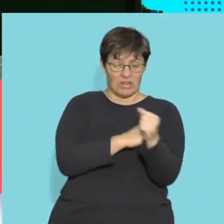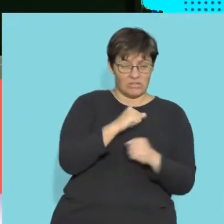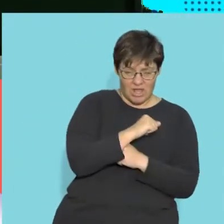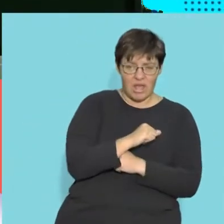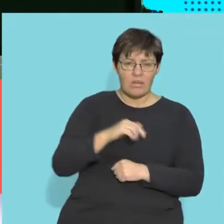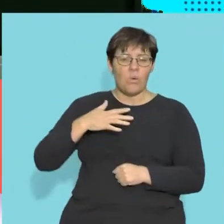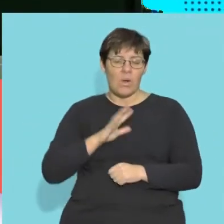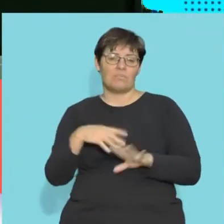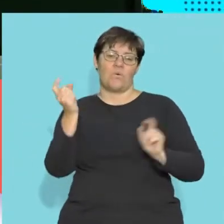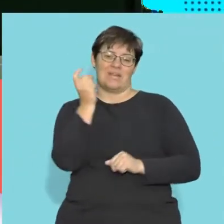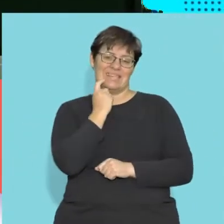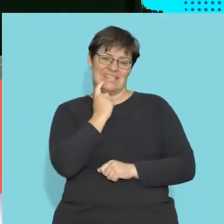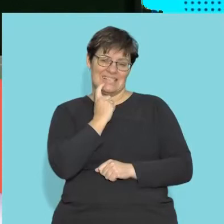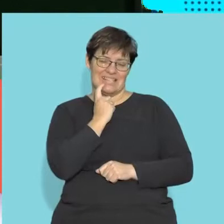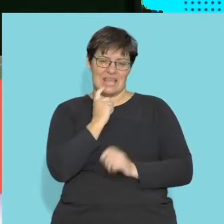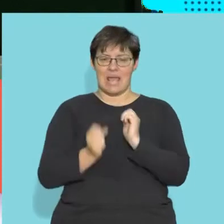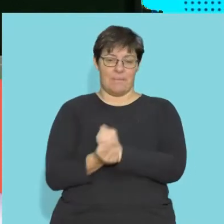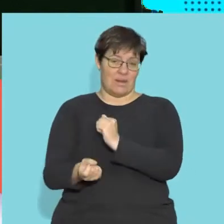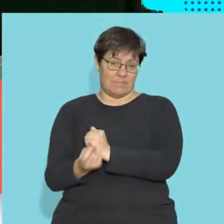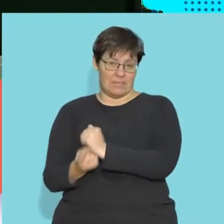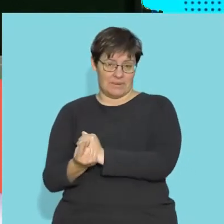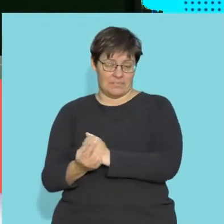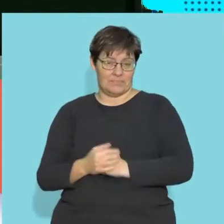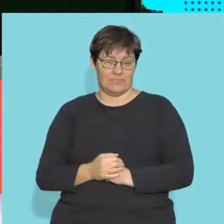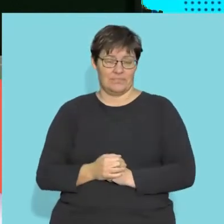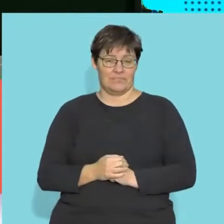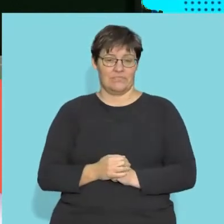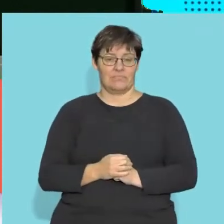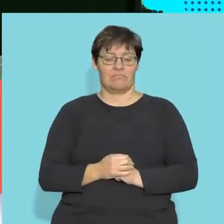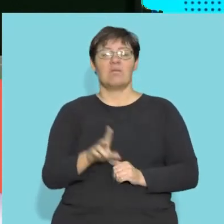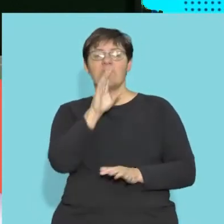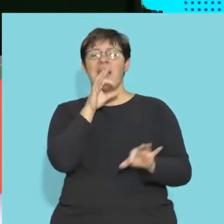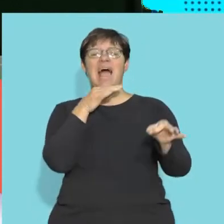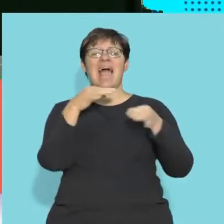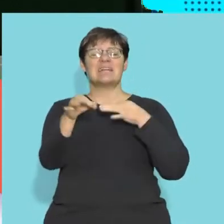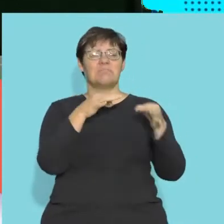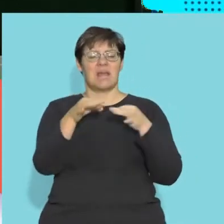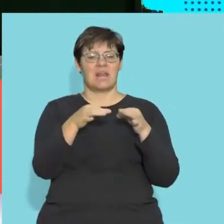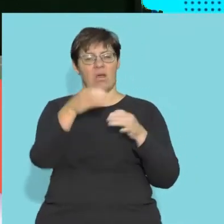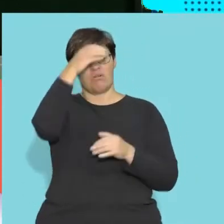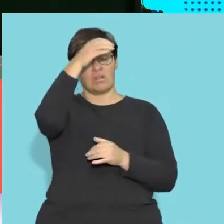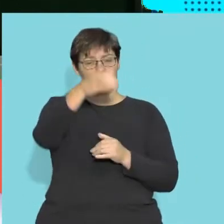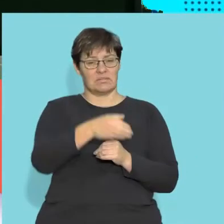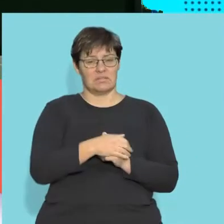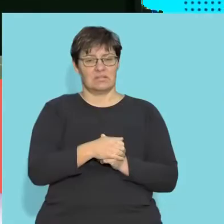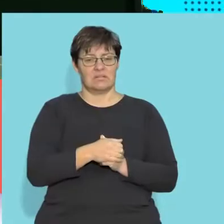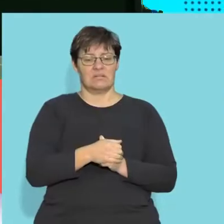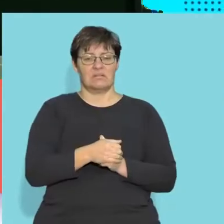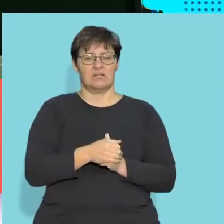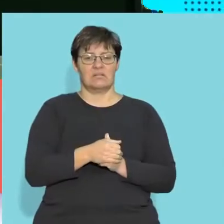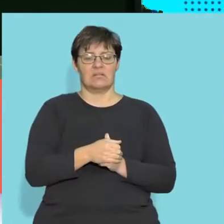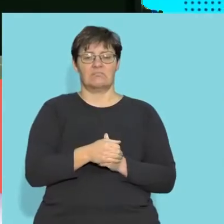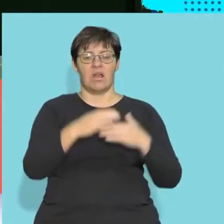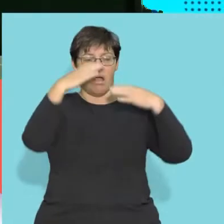want to make it as easy as possible. And I'm going to explain to you this whole concept of what